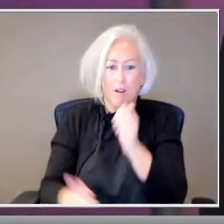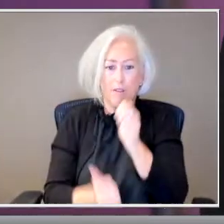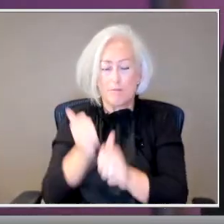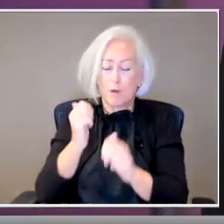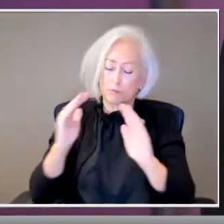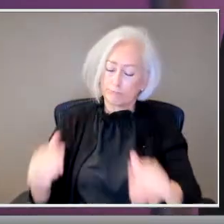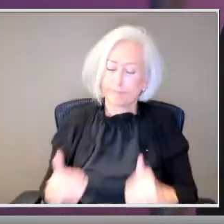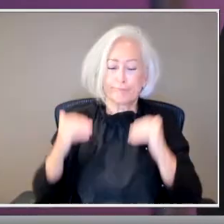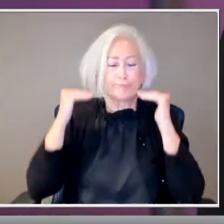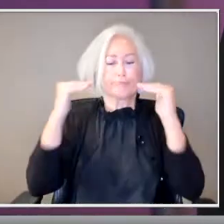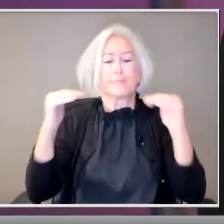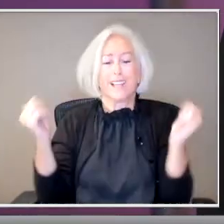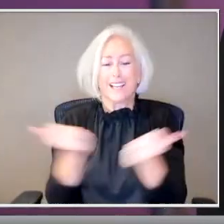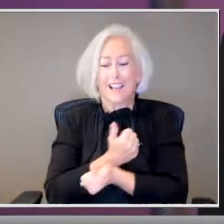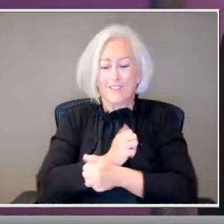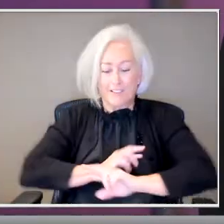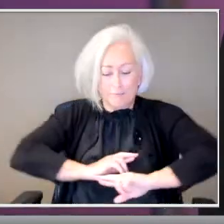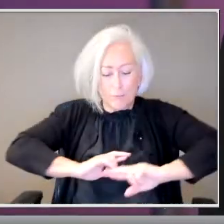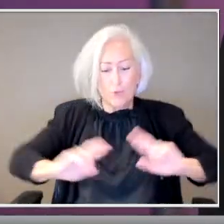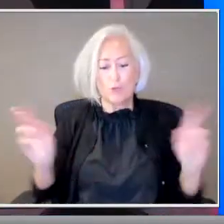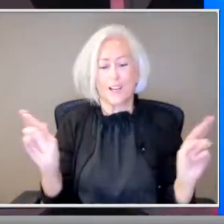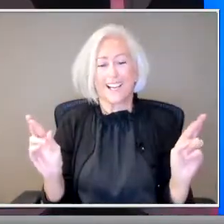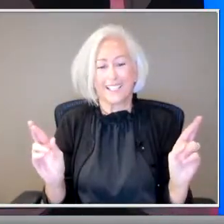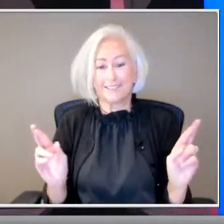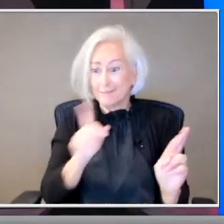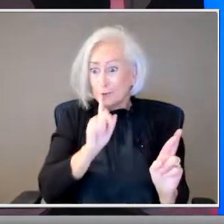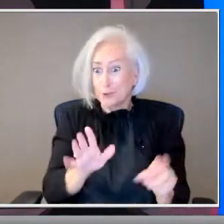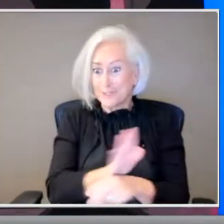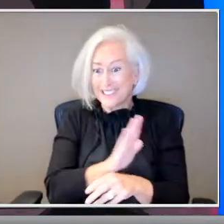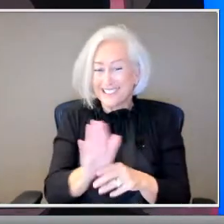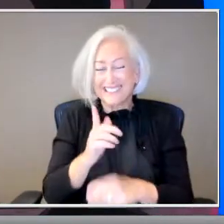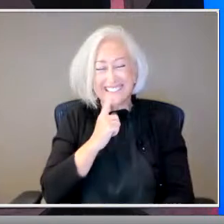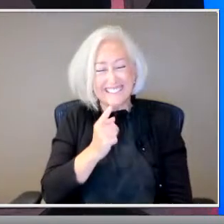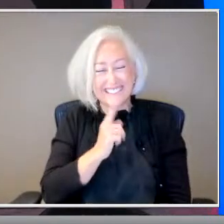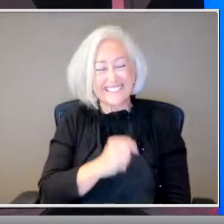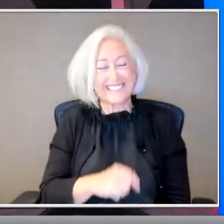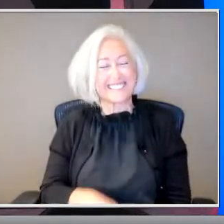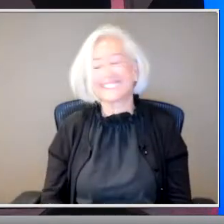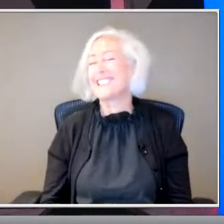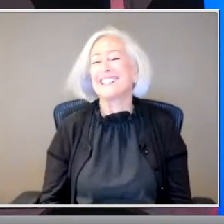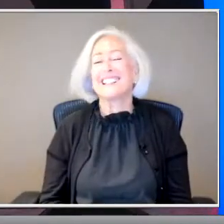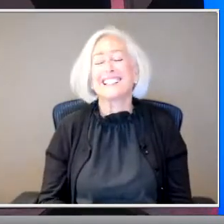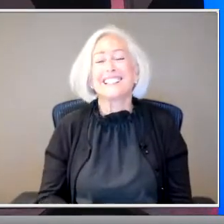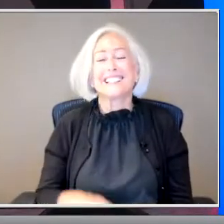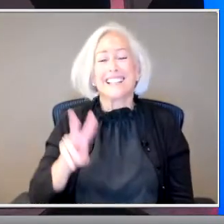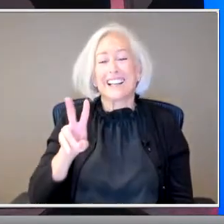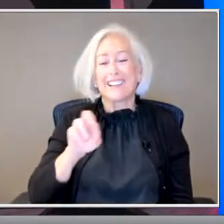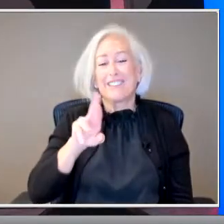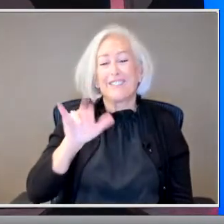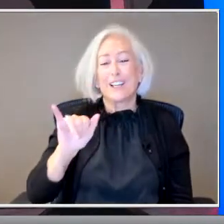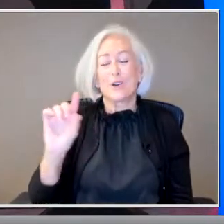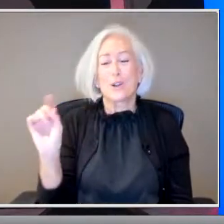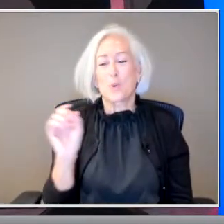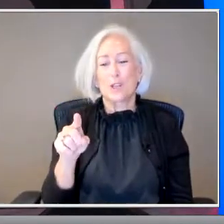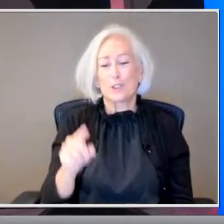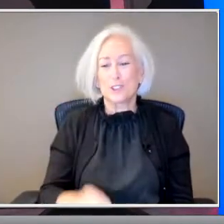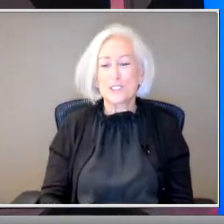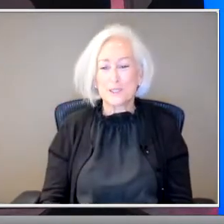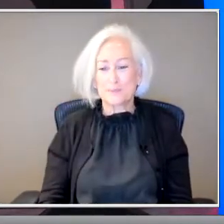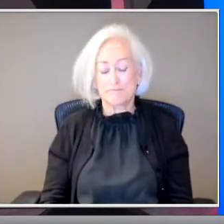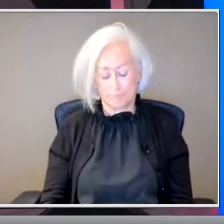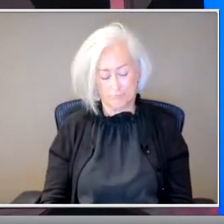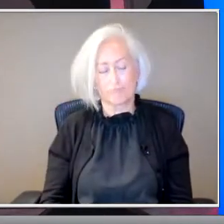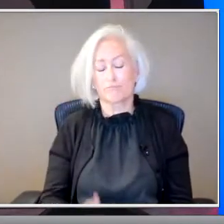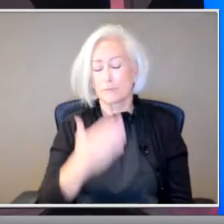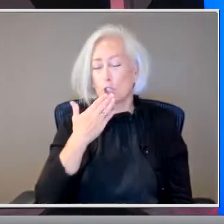at their fingertips. Literally, right at your fingertips. Vera has a question. This is a great question.